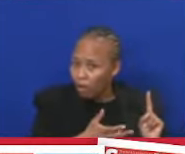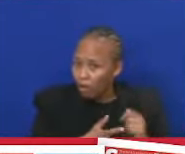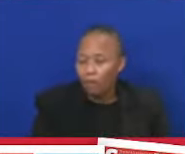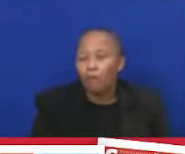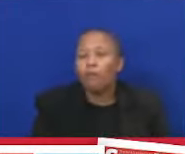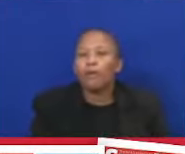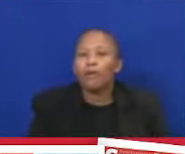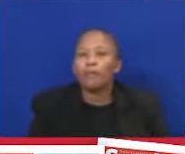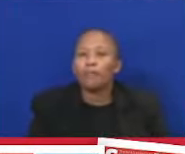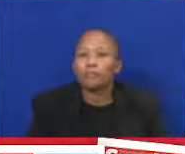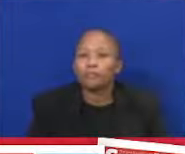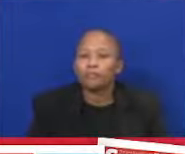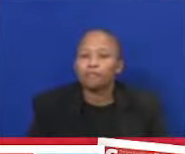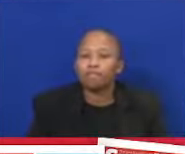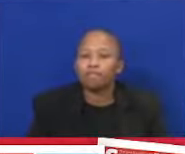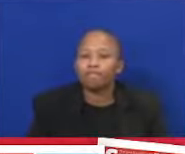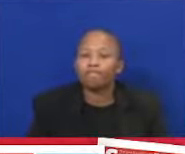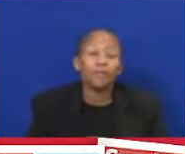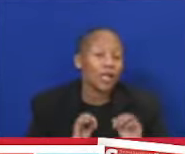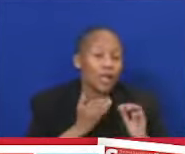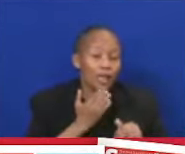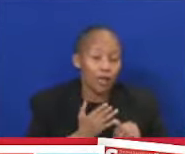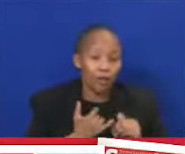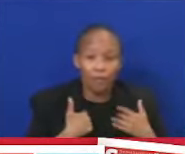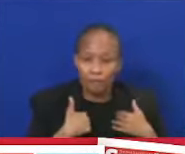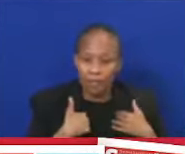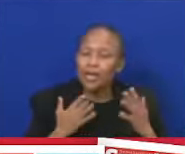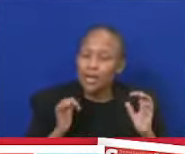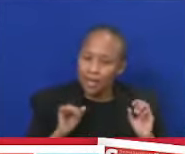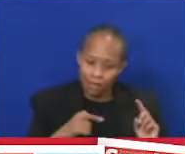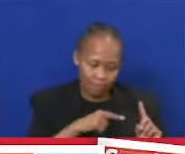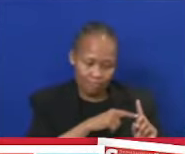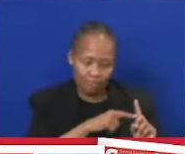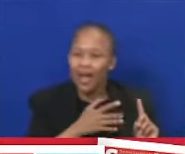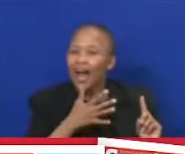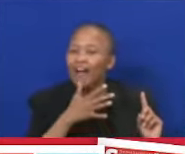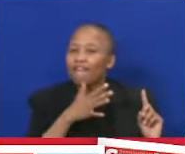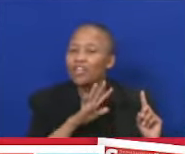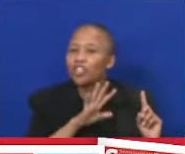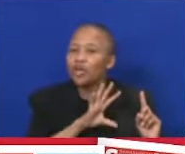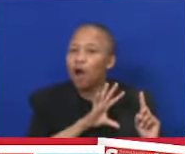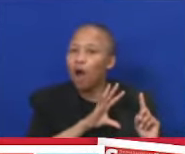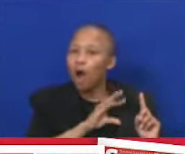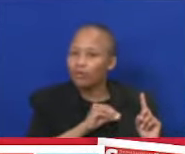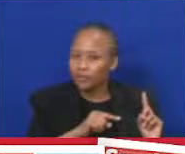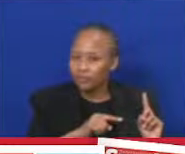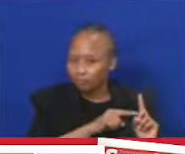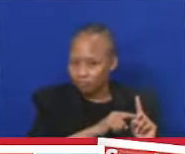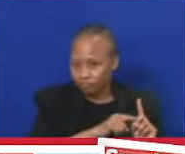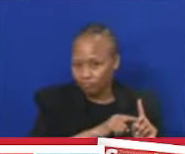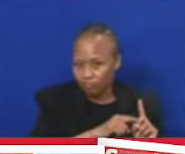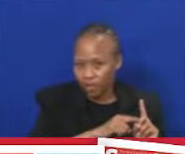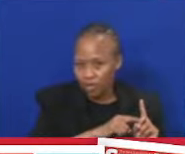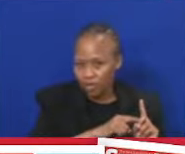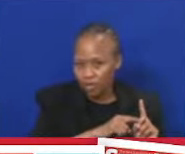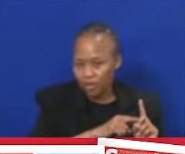asked Mr. Yusufu as to where did he get the